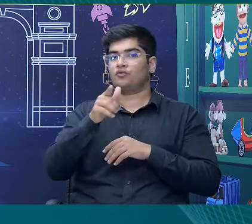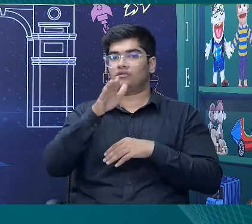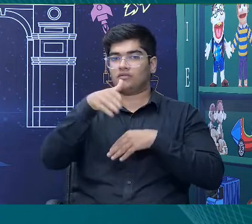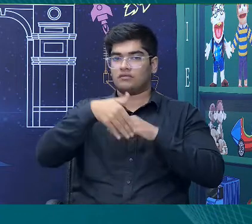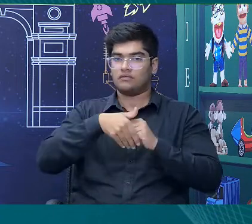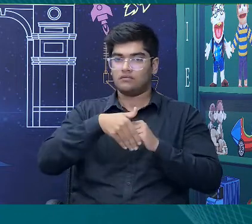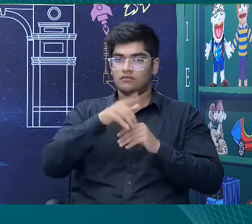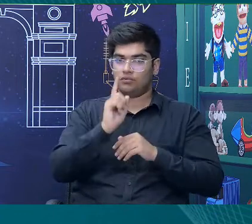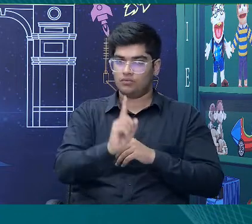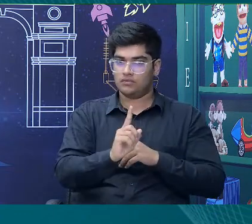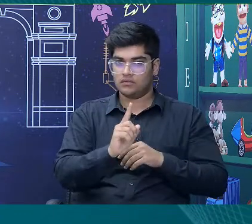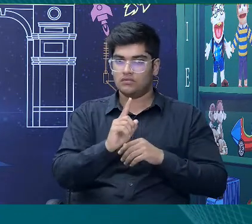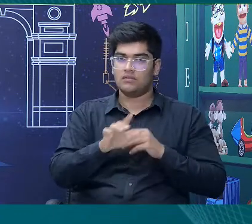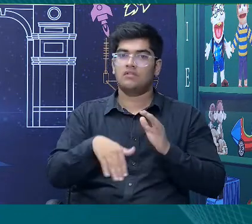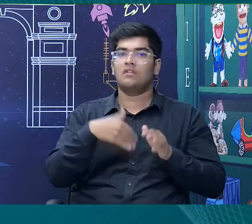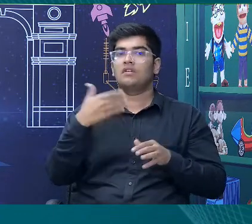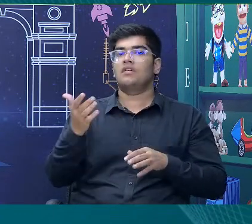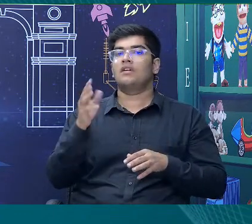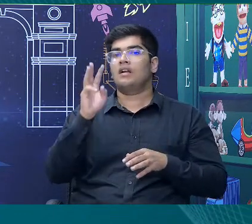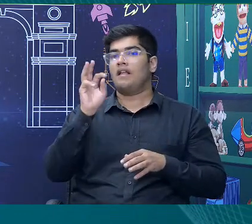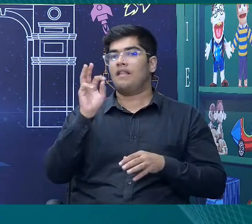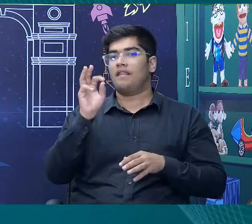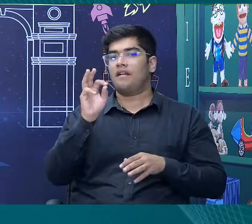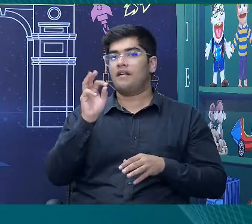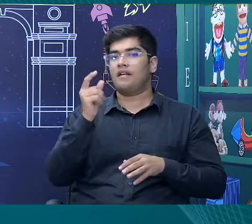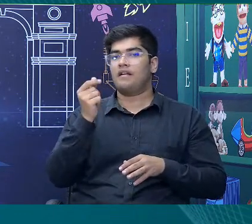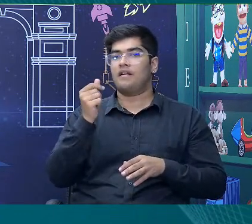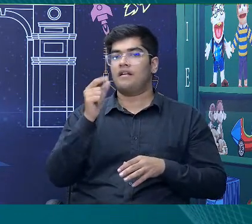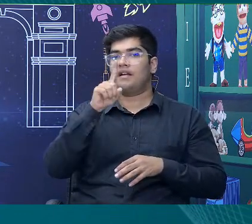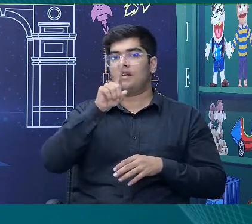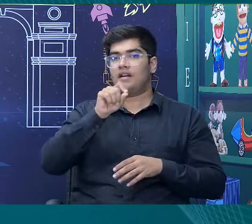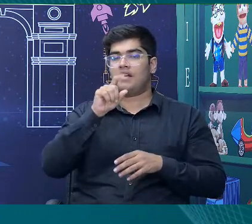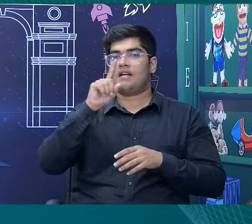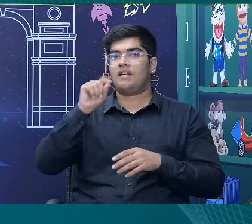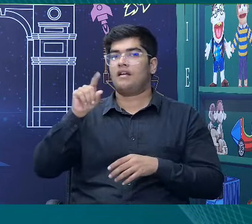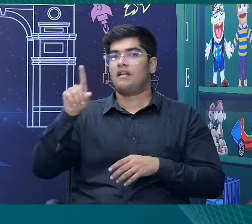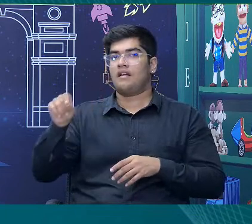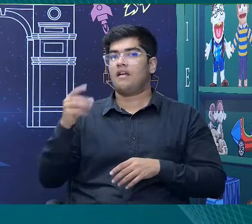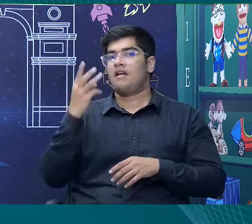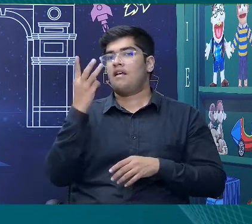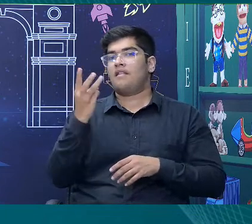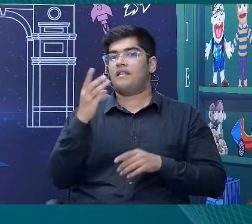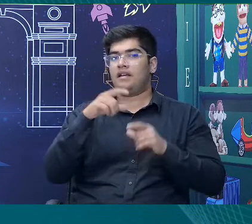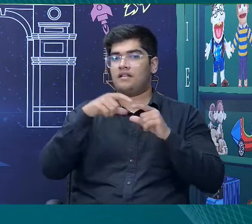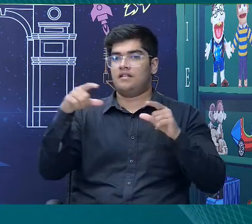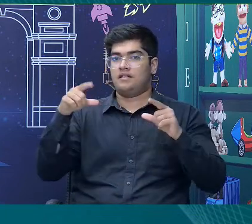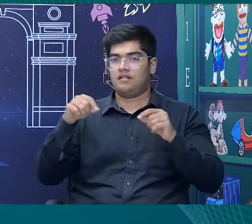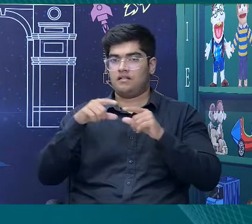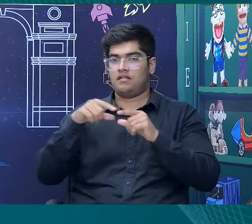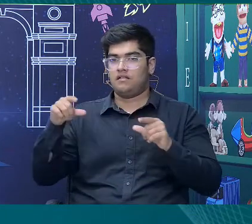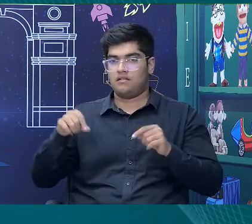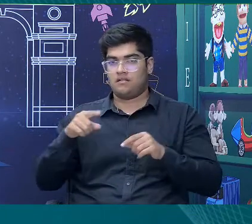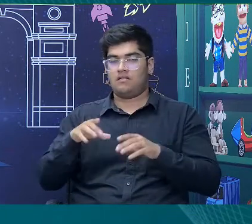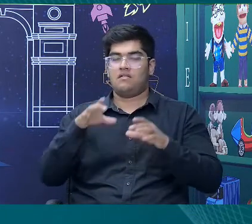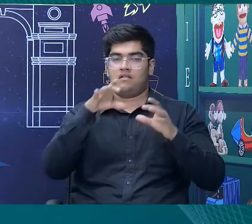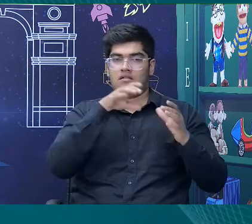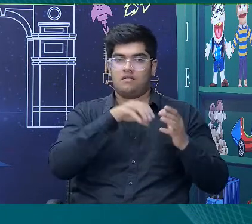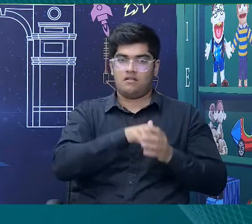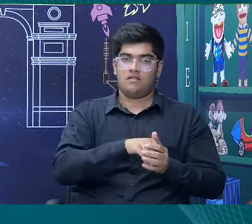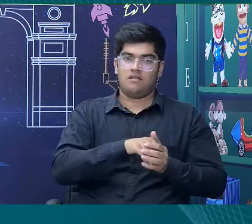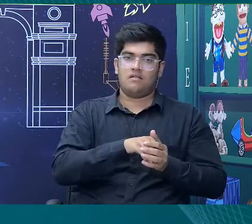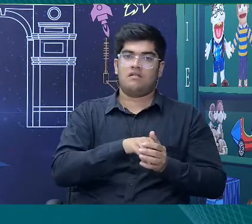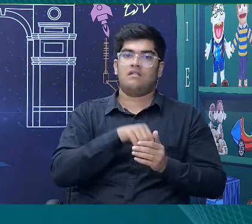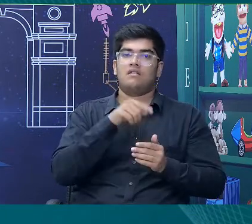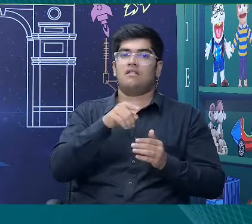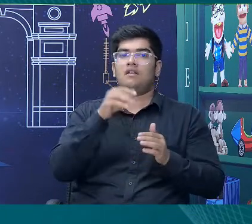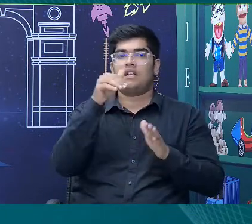rat trap, and then there were these 3 10 kroner bills, you know, badly folded, and he